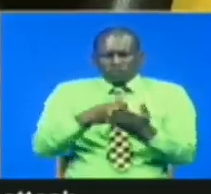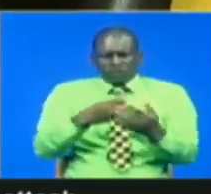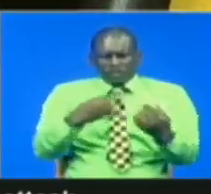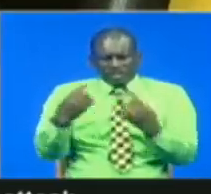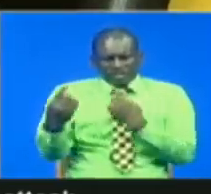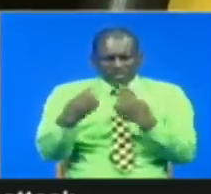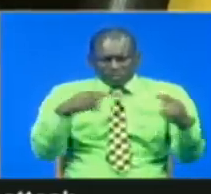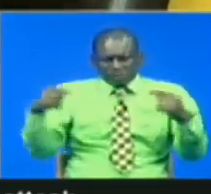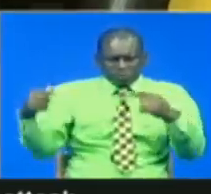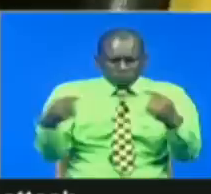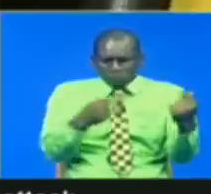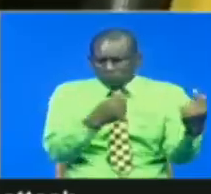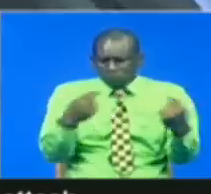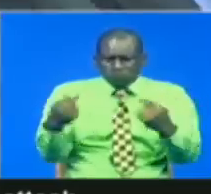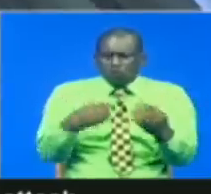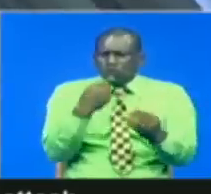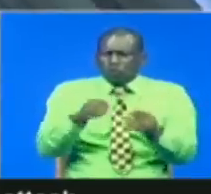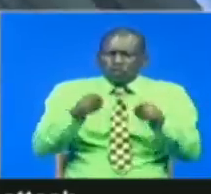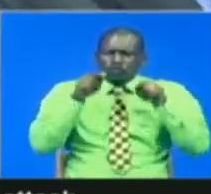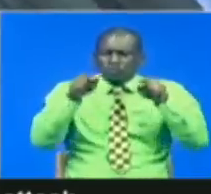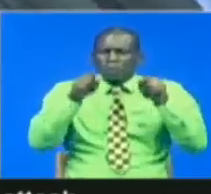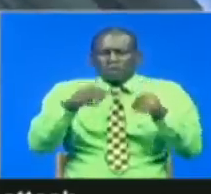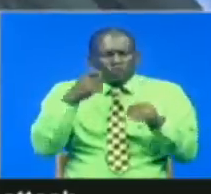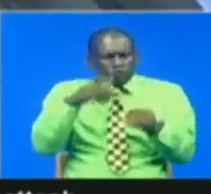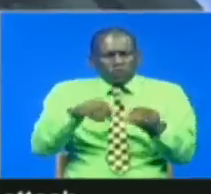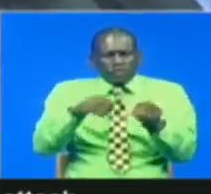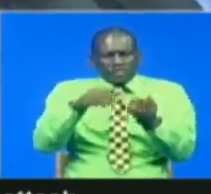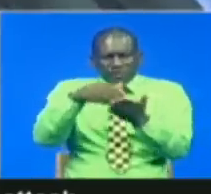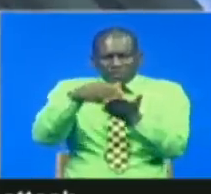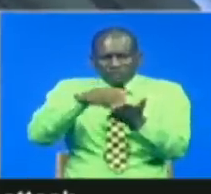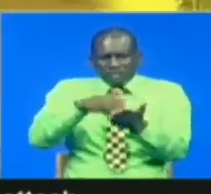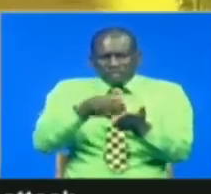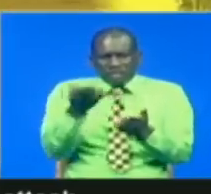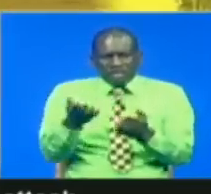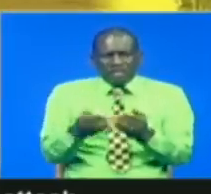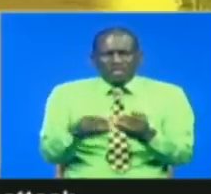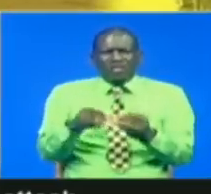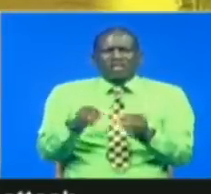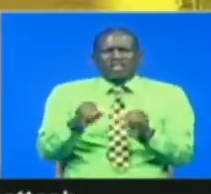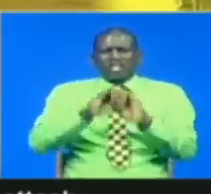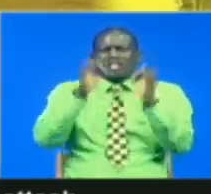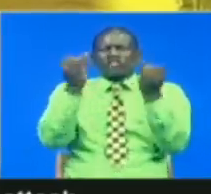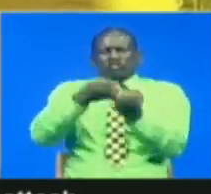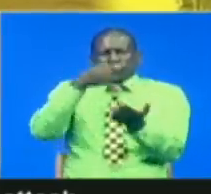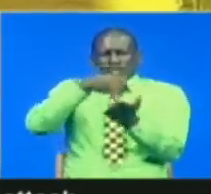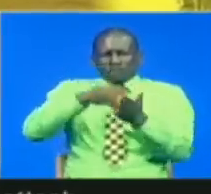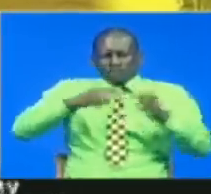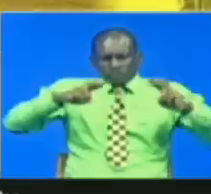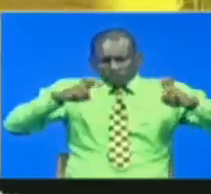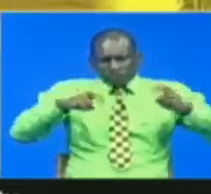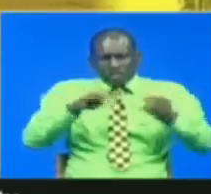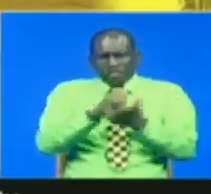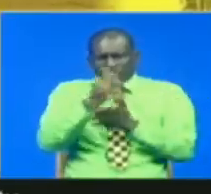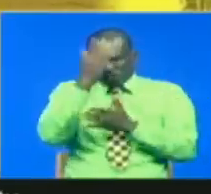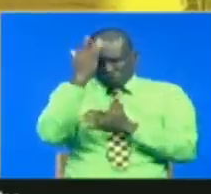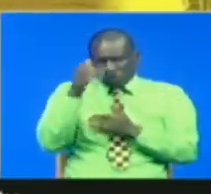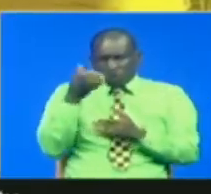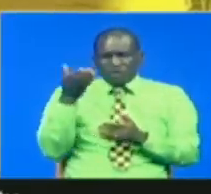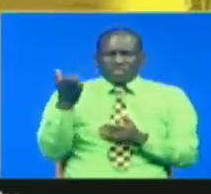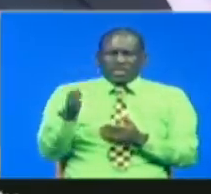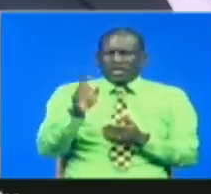is to blame over the shortcomings. The agencies involved in the investigation, and that's where you come in, Mr. Twalip. You